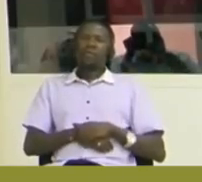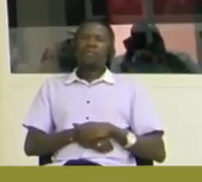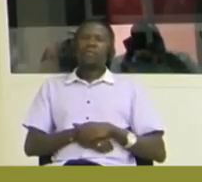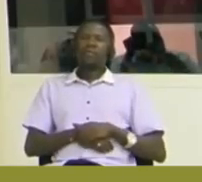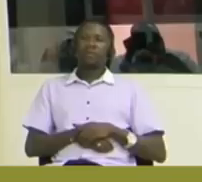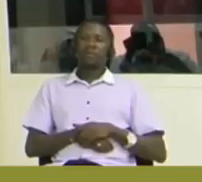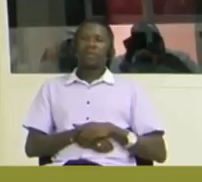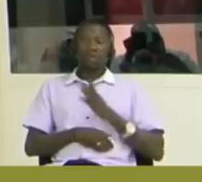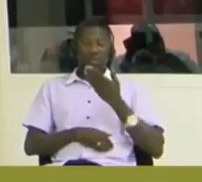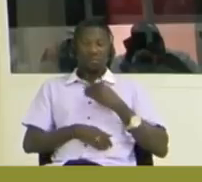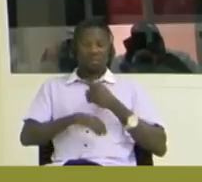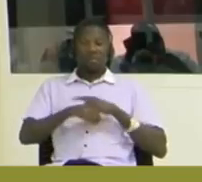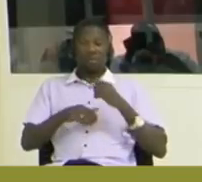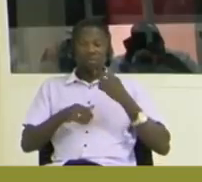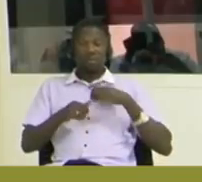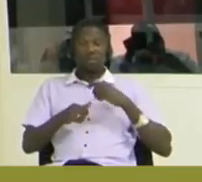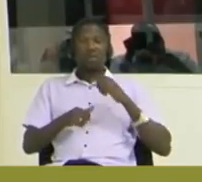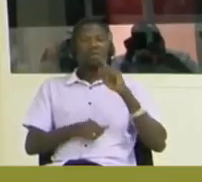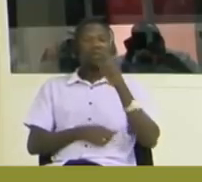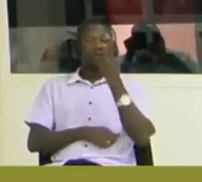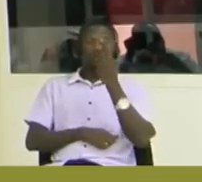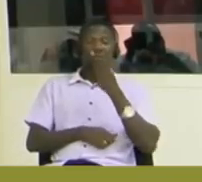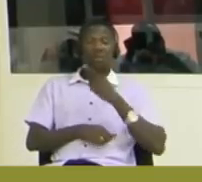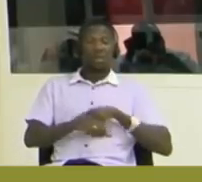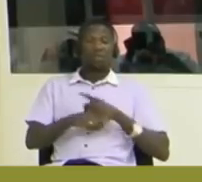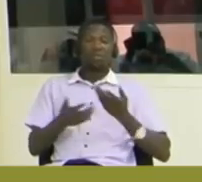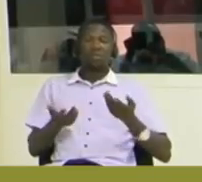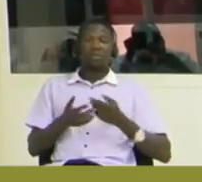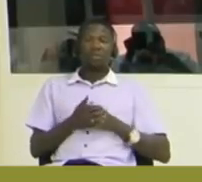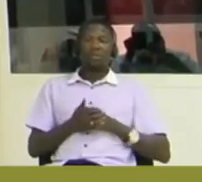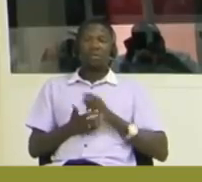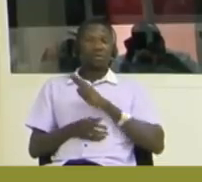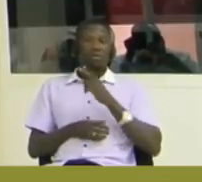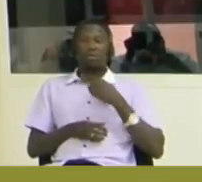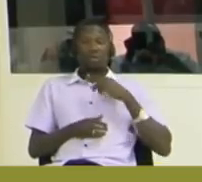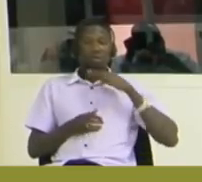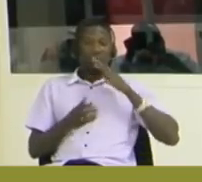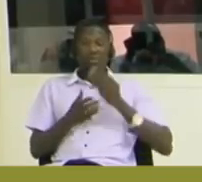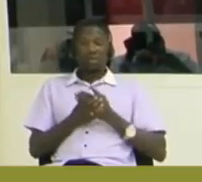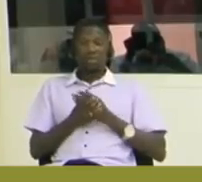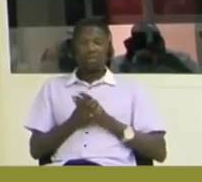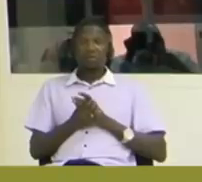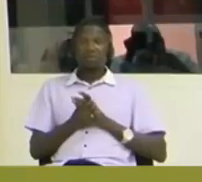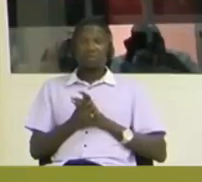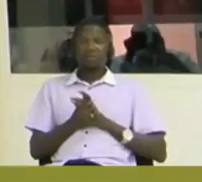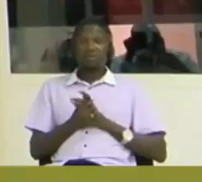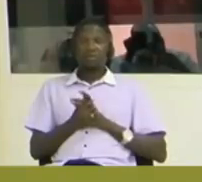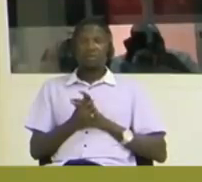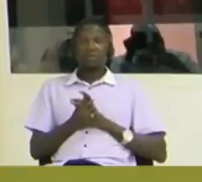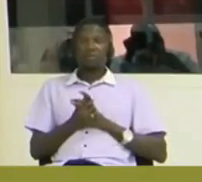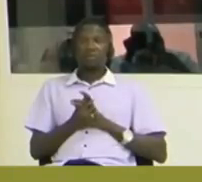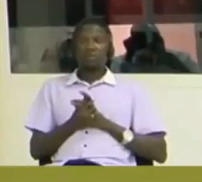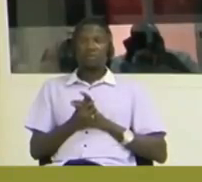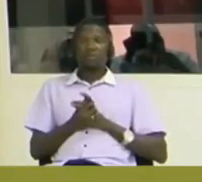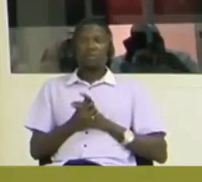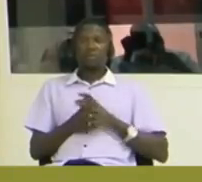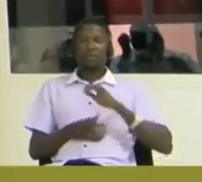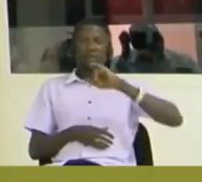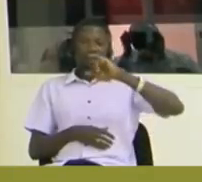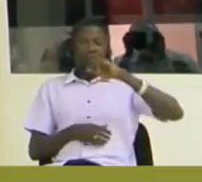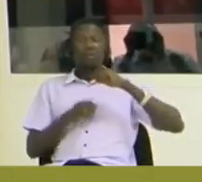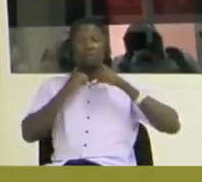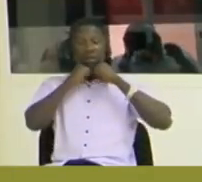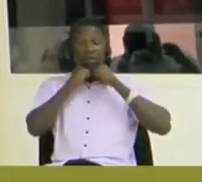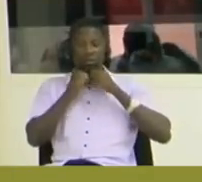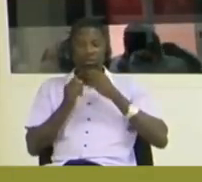first. No, I don't believe so. Sana Saab Ali was removed in January. Yes,